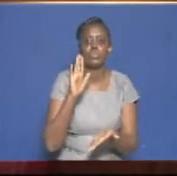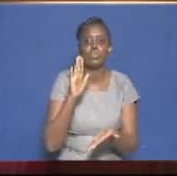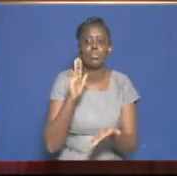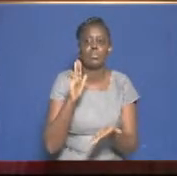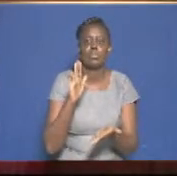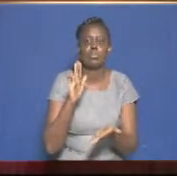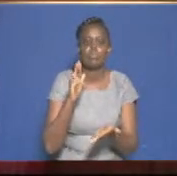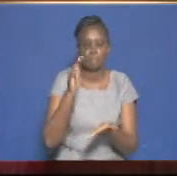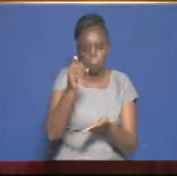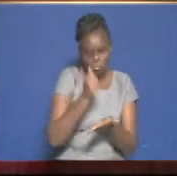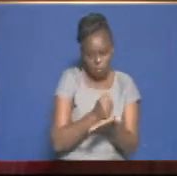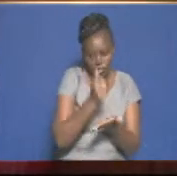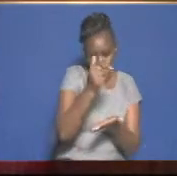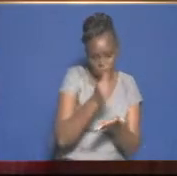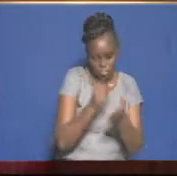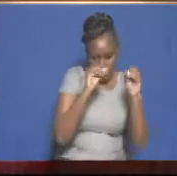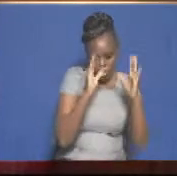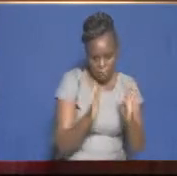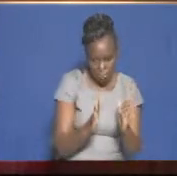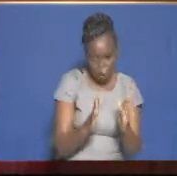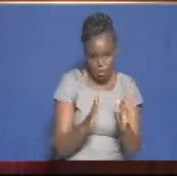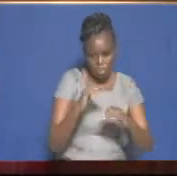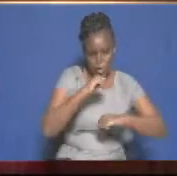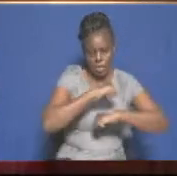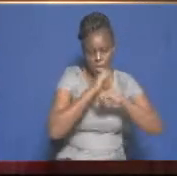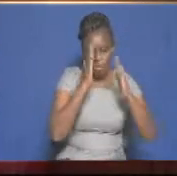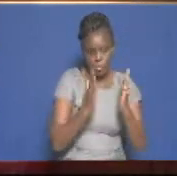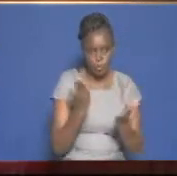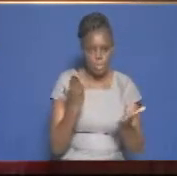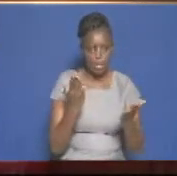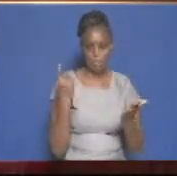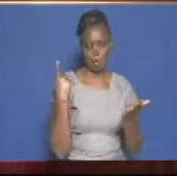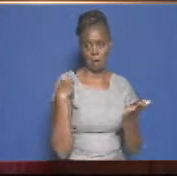to employ teachers. The teacher-student ratio